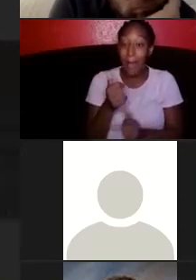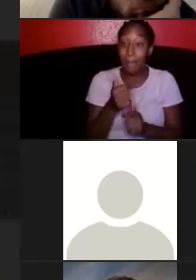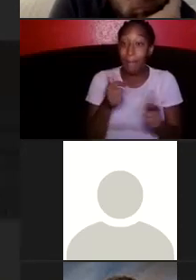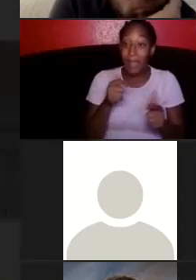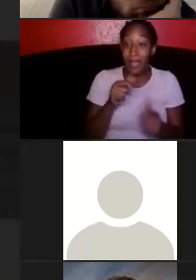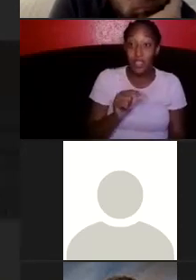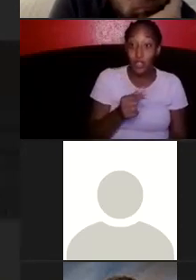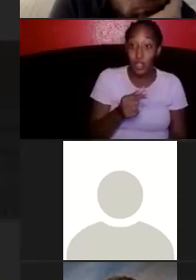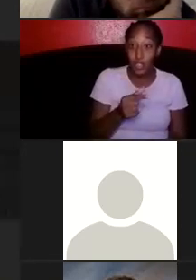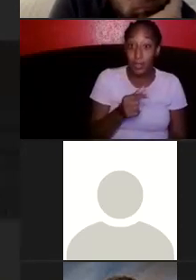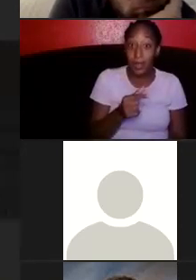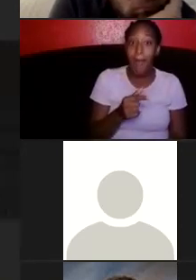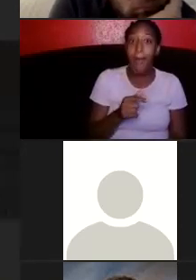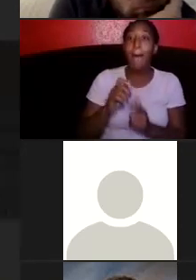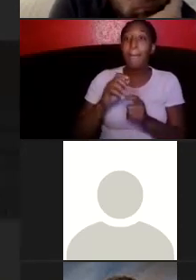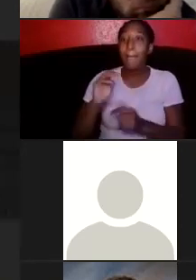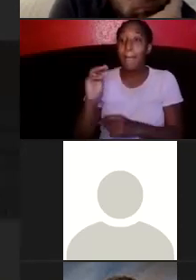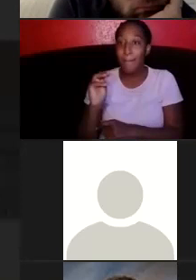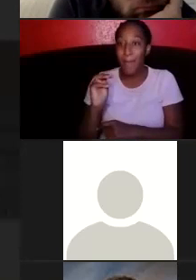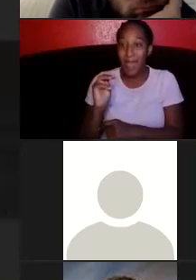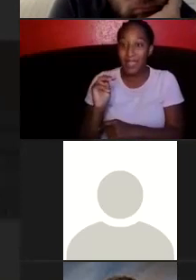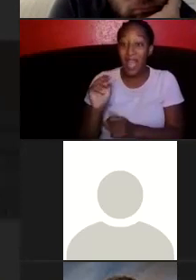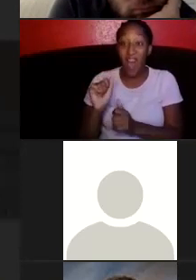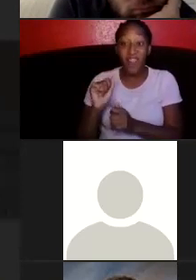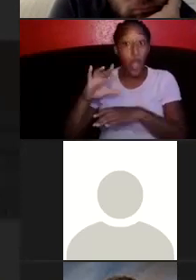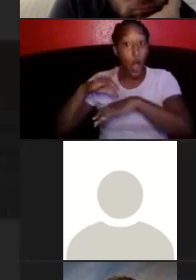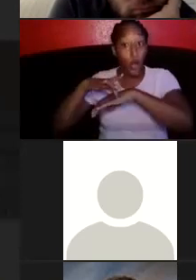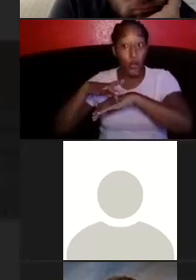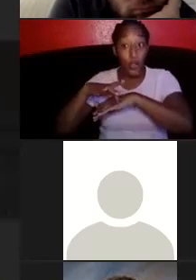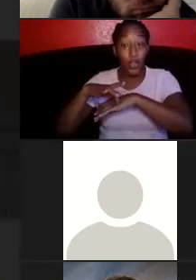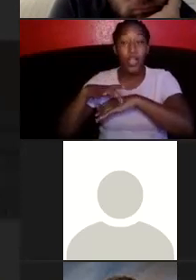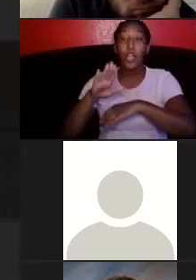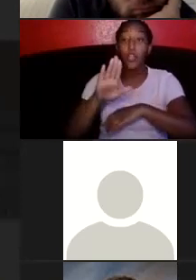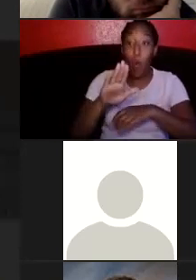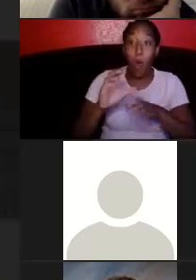kilograms, and here's the distance squared.